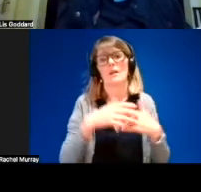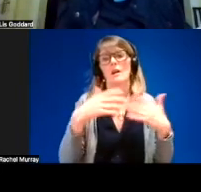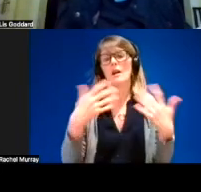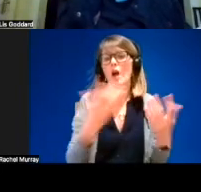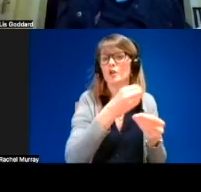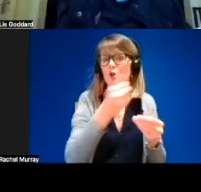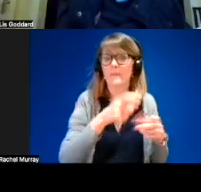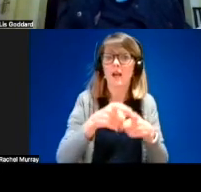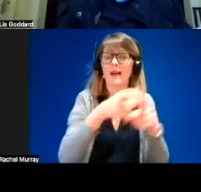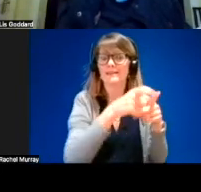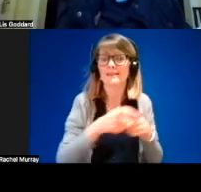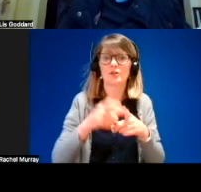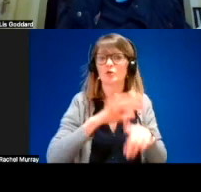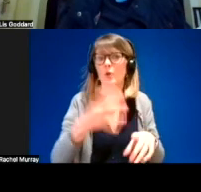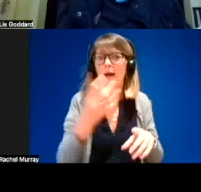Development Reviews.